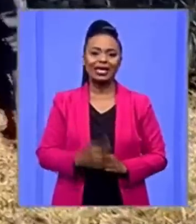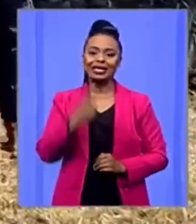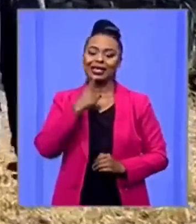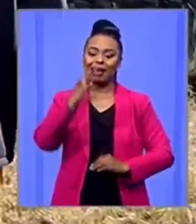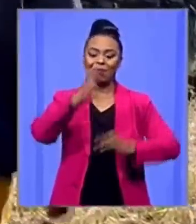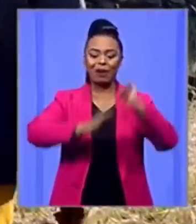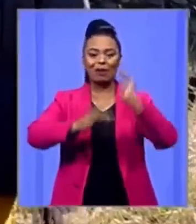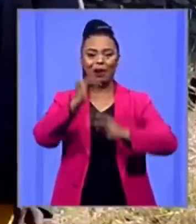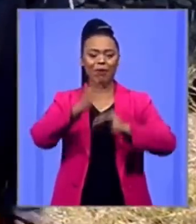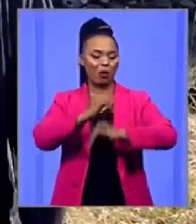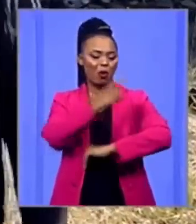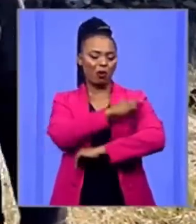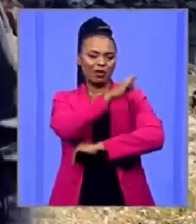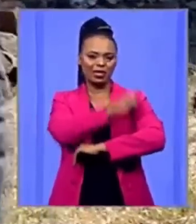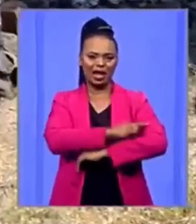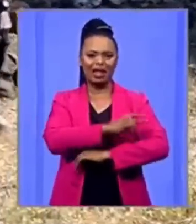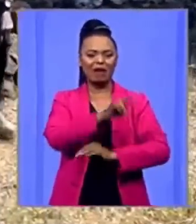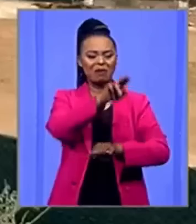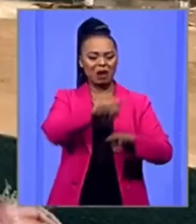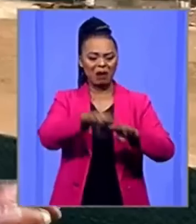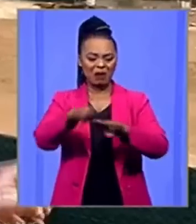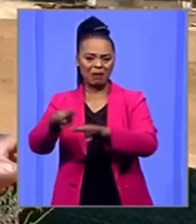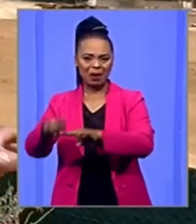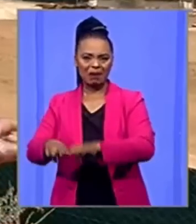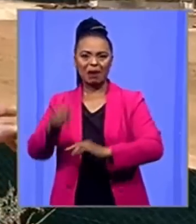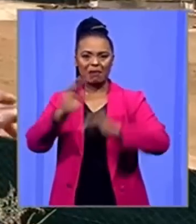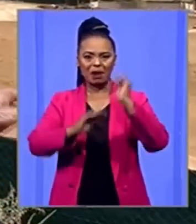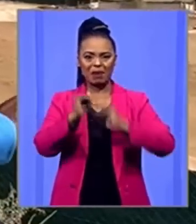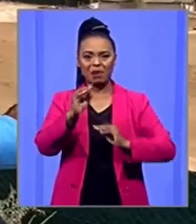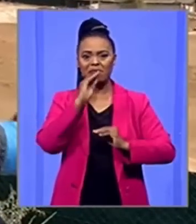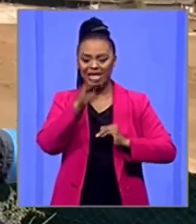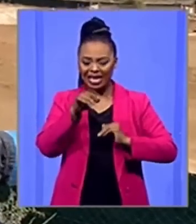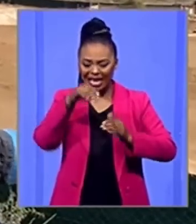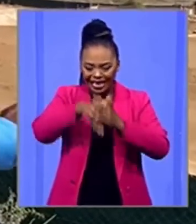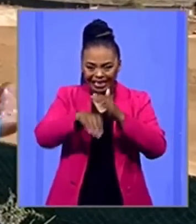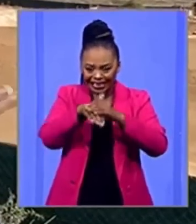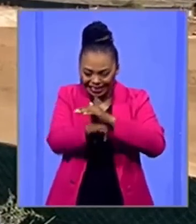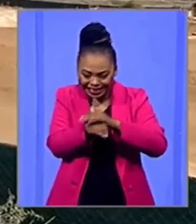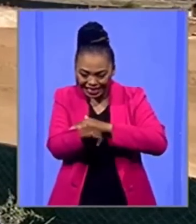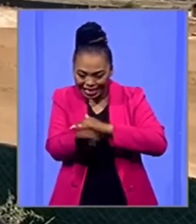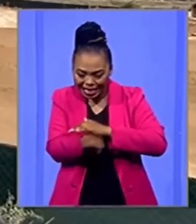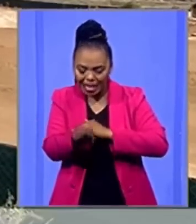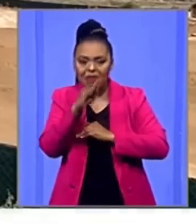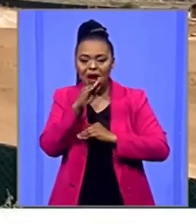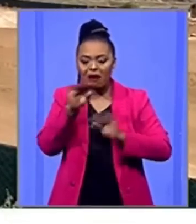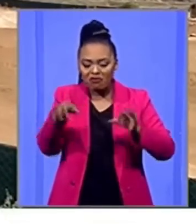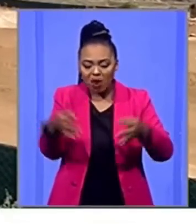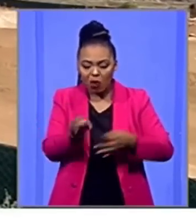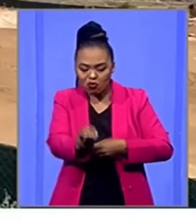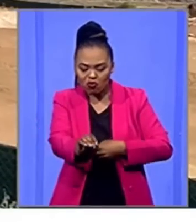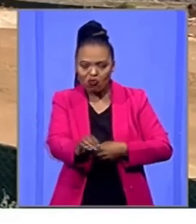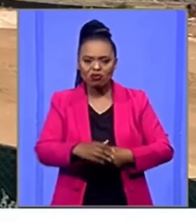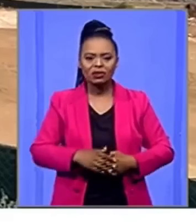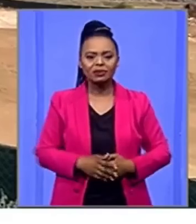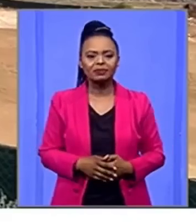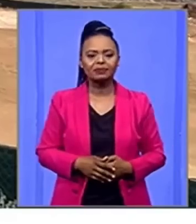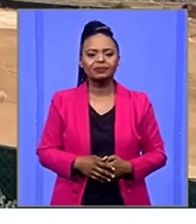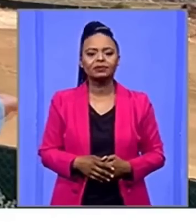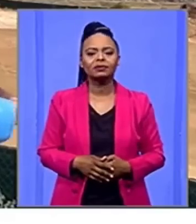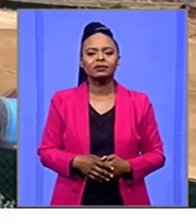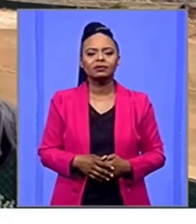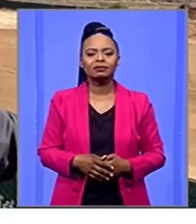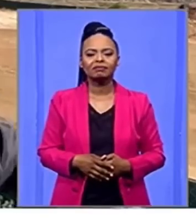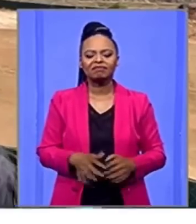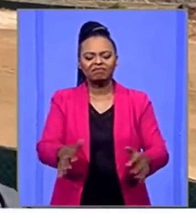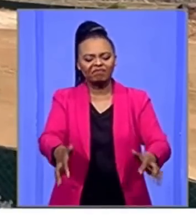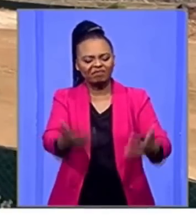bjo ikadile godimo ga mabitla. Ke tia ke pleke ko ba ga mo go yona. Mabitla bururu wa ka le ngwana sister ba